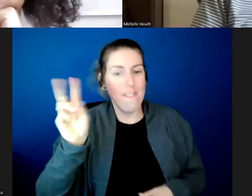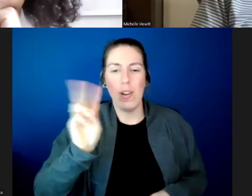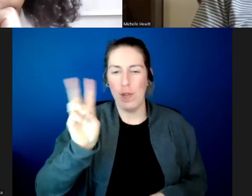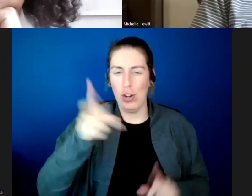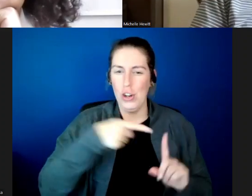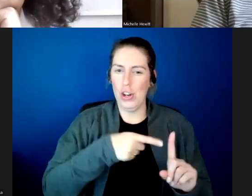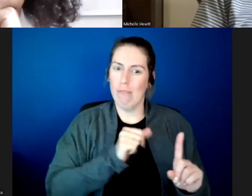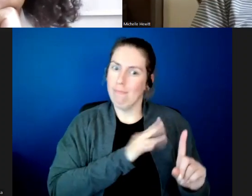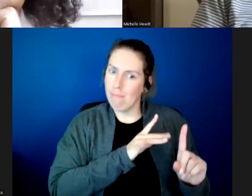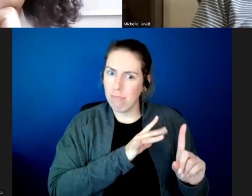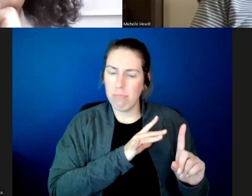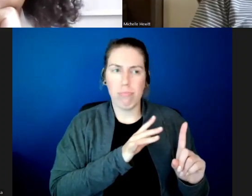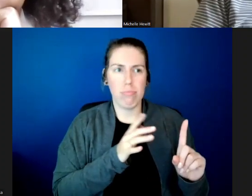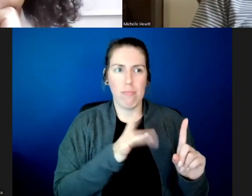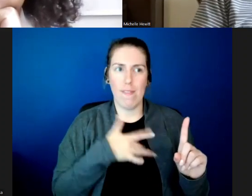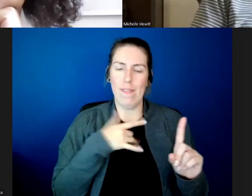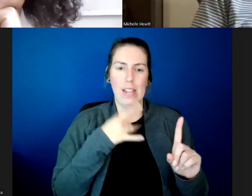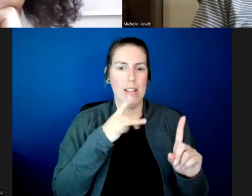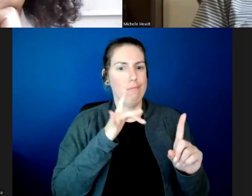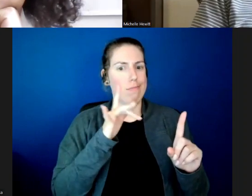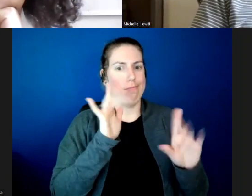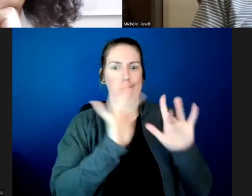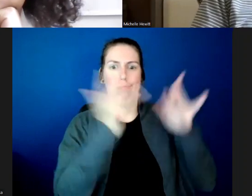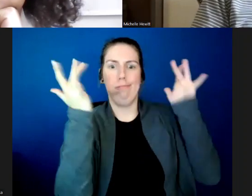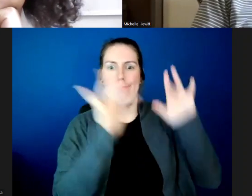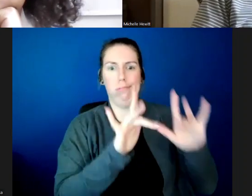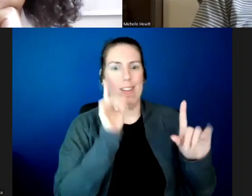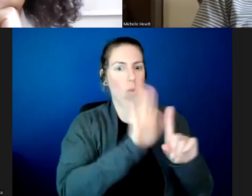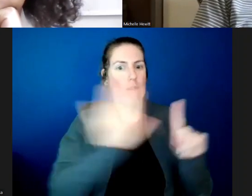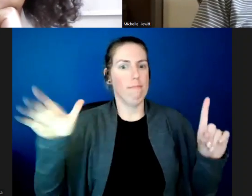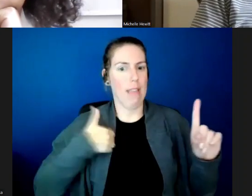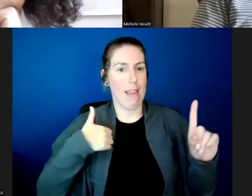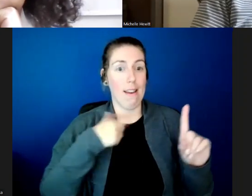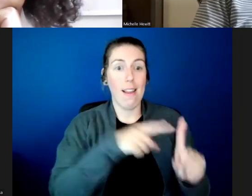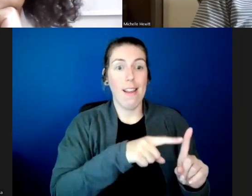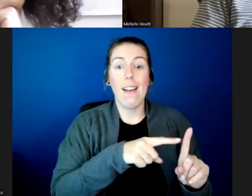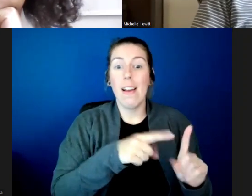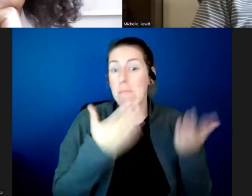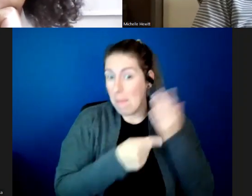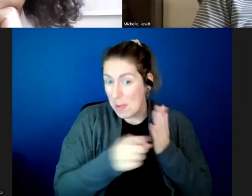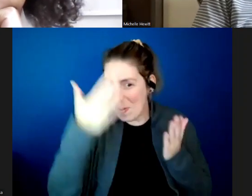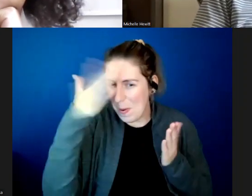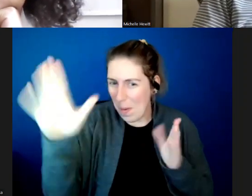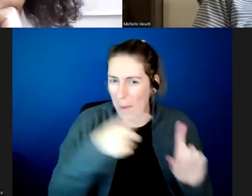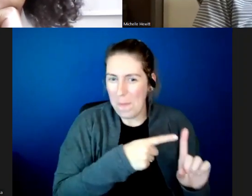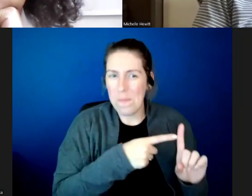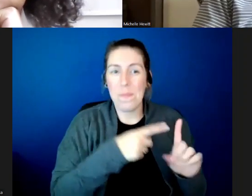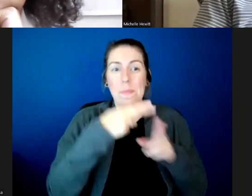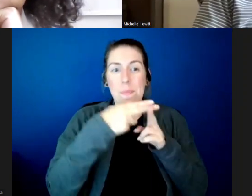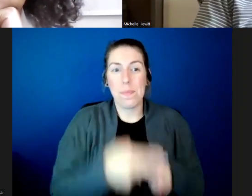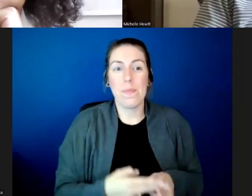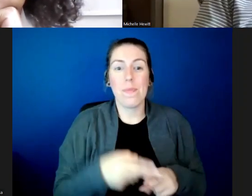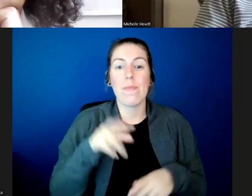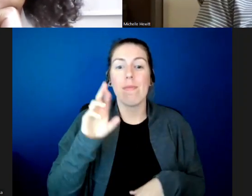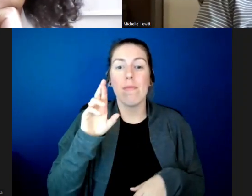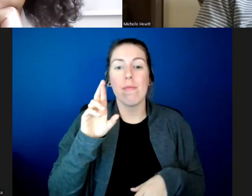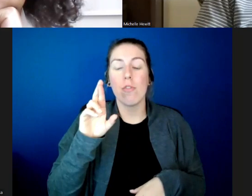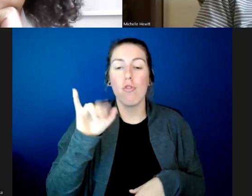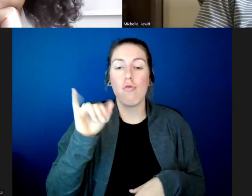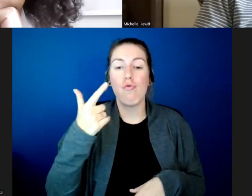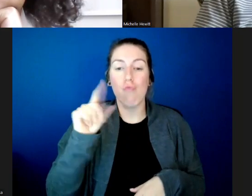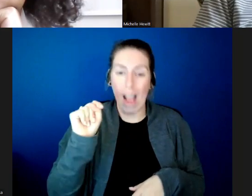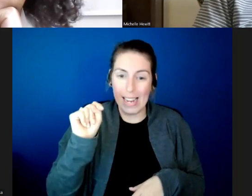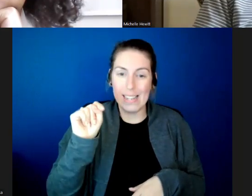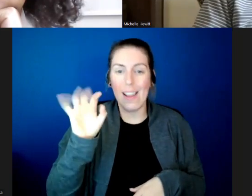of light across the country. So those of you who don't know of it, the Right Fit program